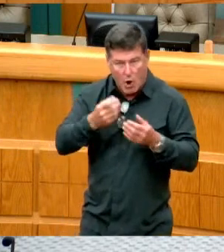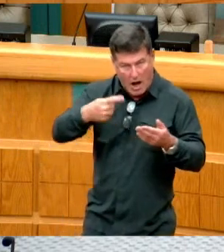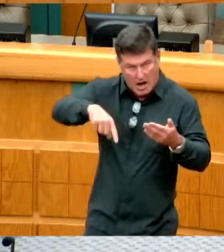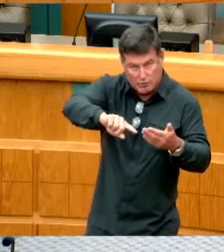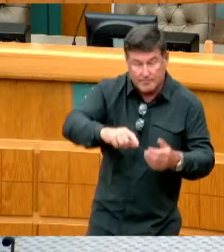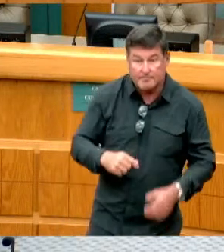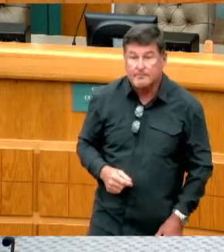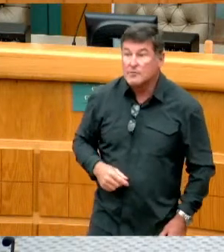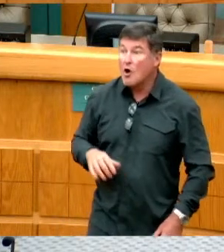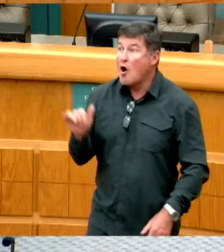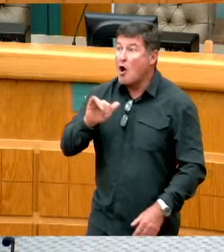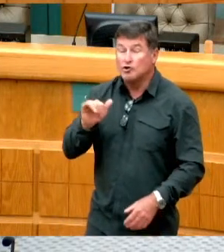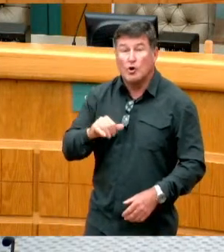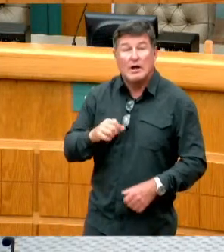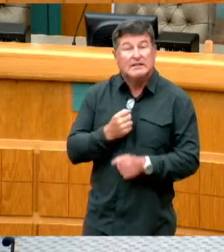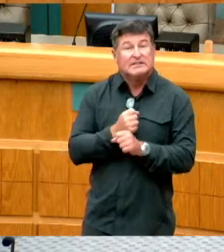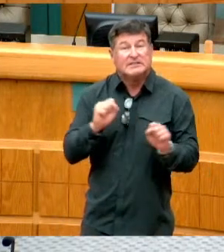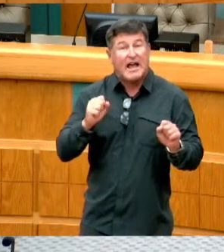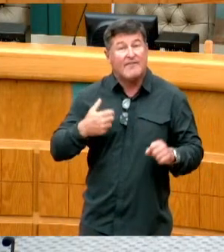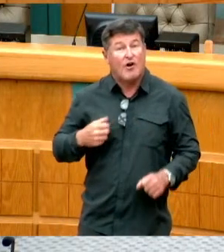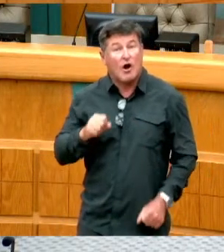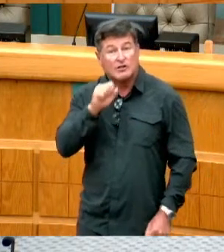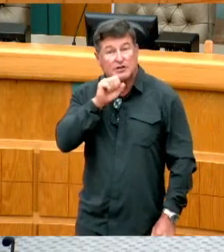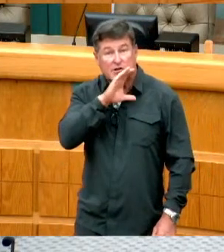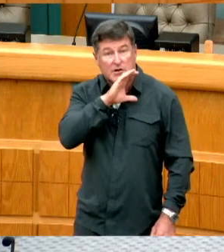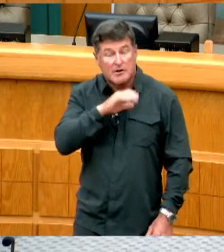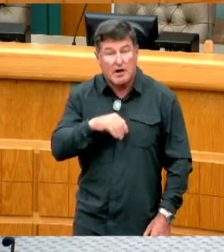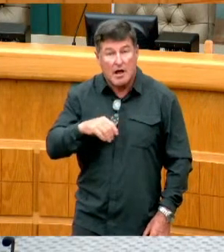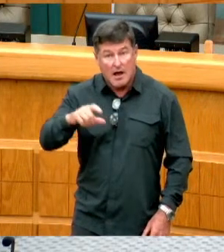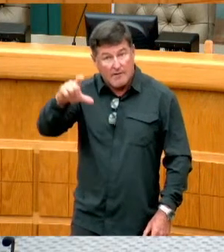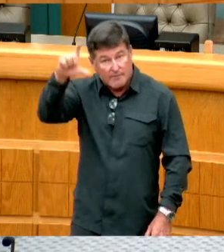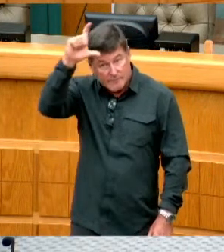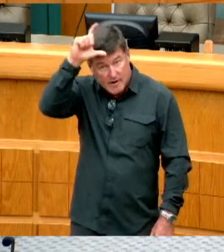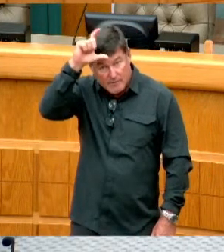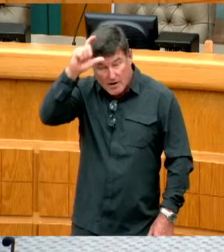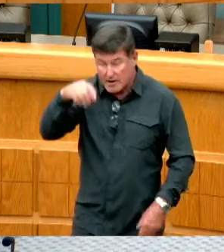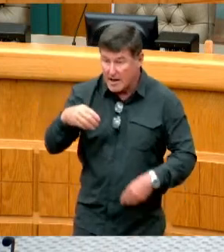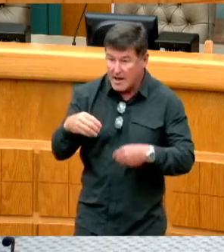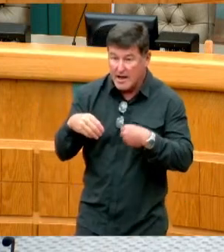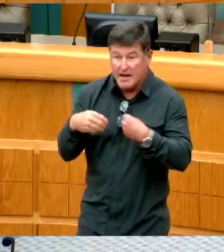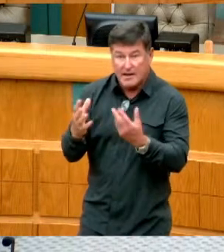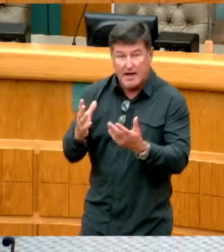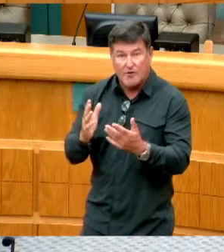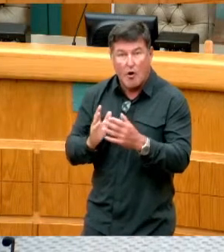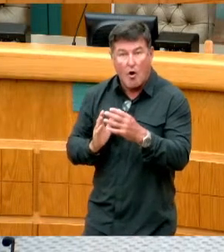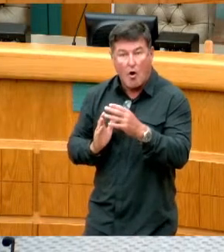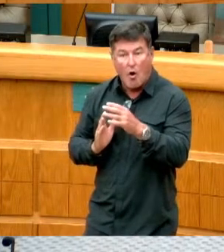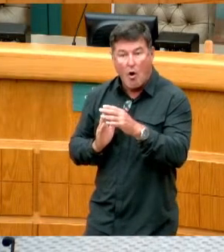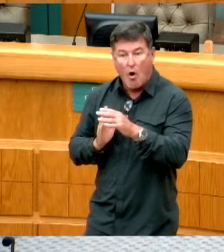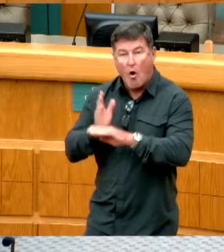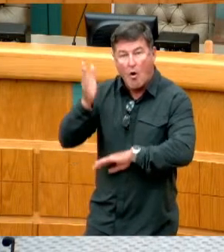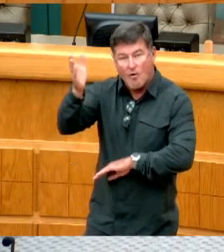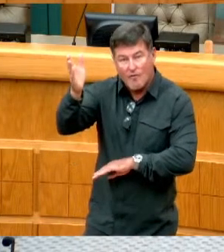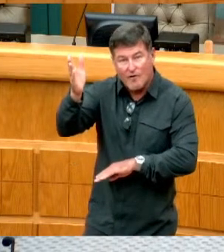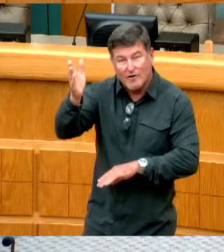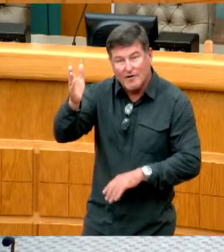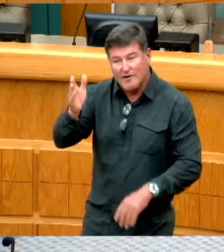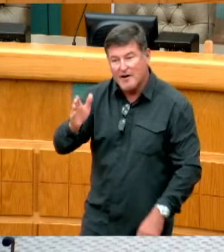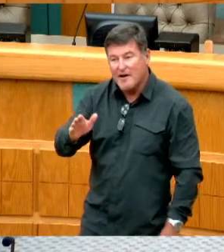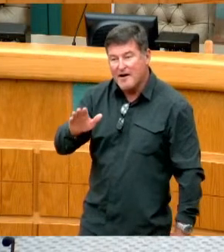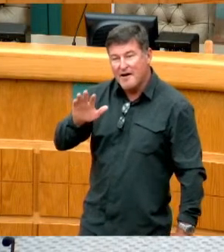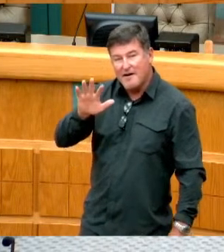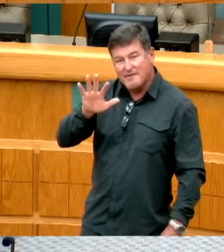program Saving Our Seniors. Our firefighters administered over half of the doses yesterday to all 5 city